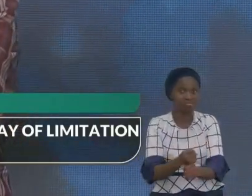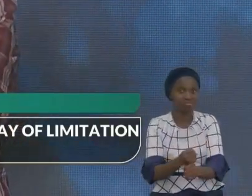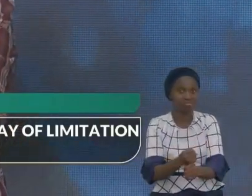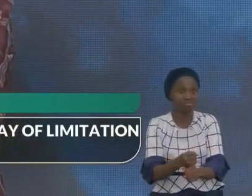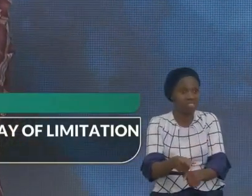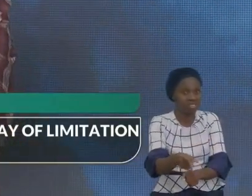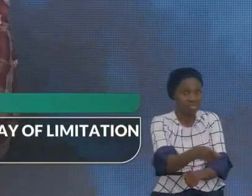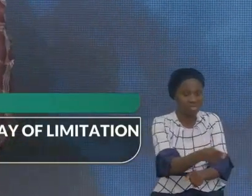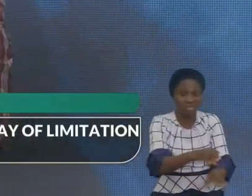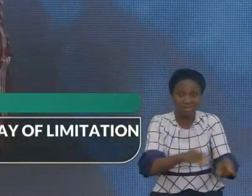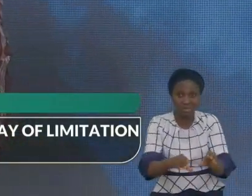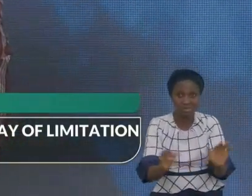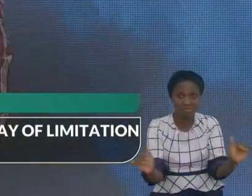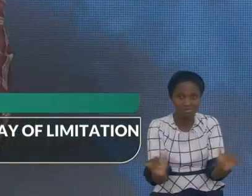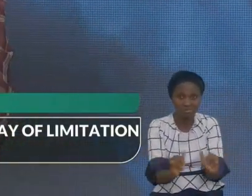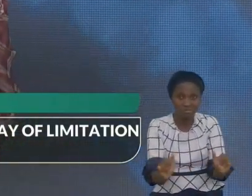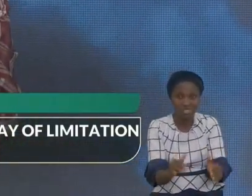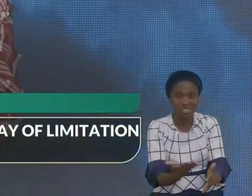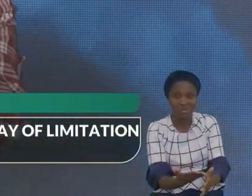think the same way,